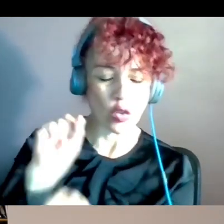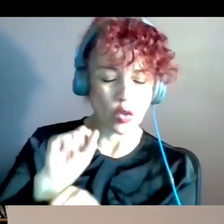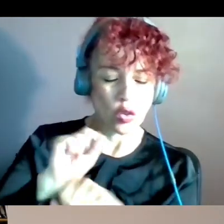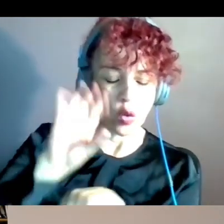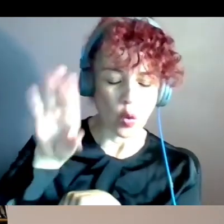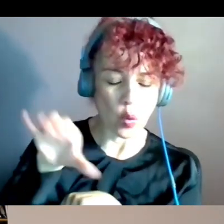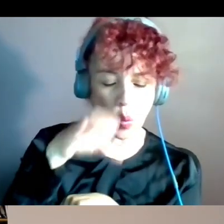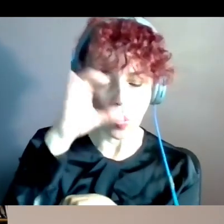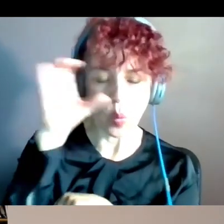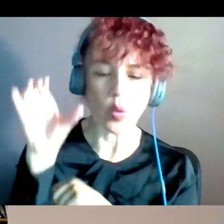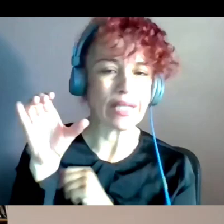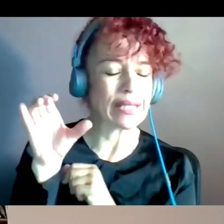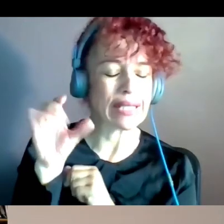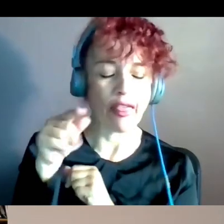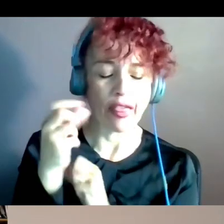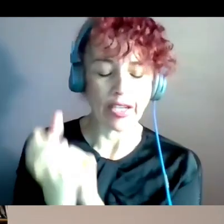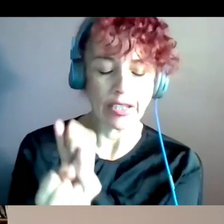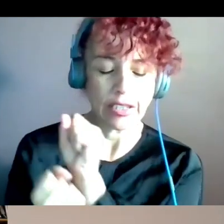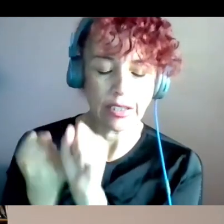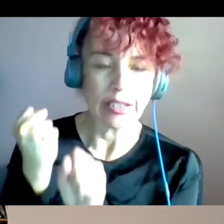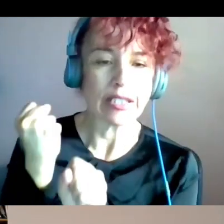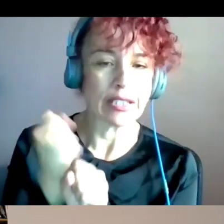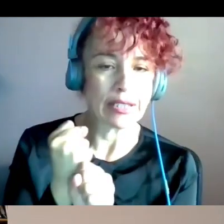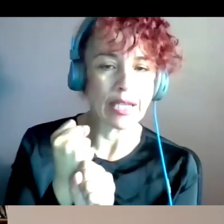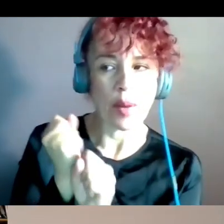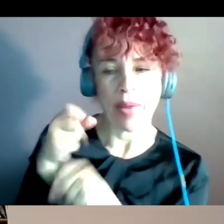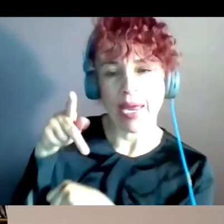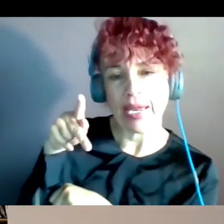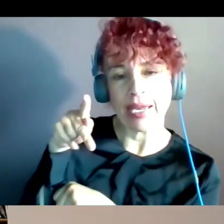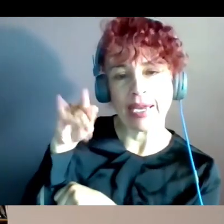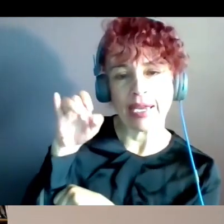ornaments this year made from pine, and I've